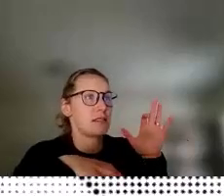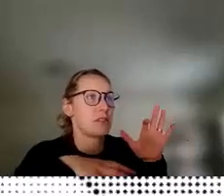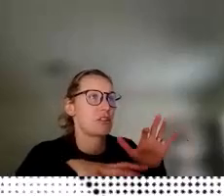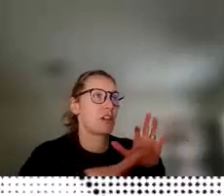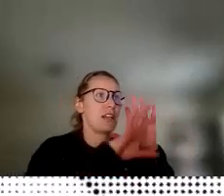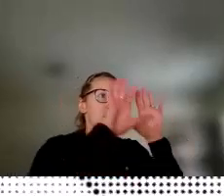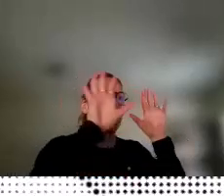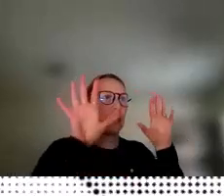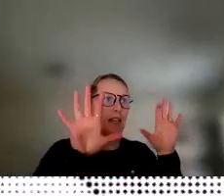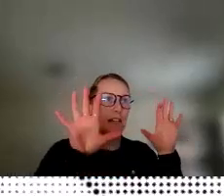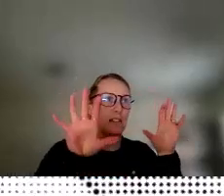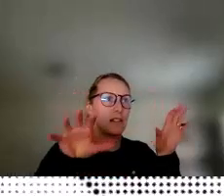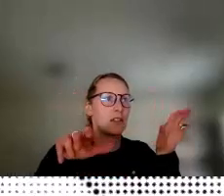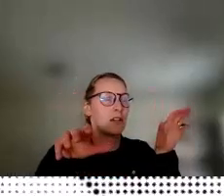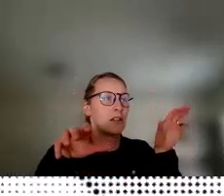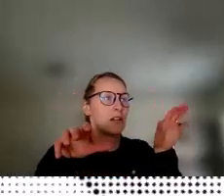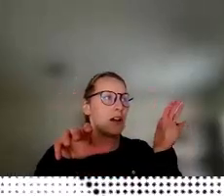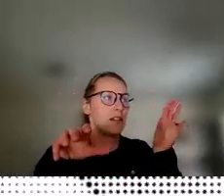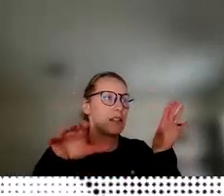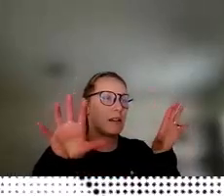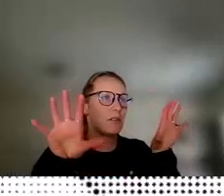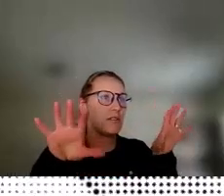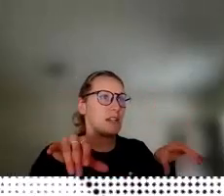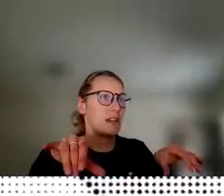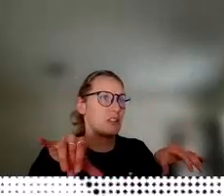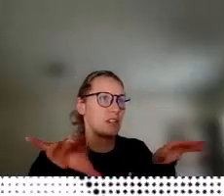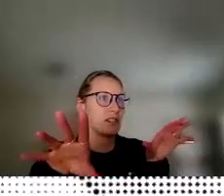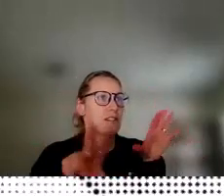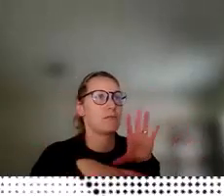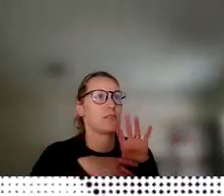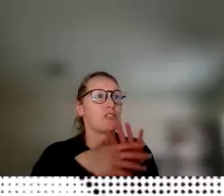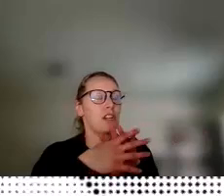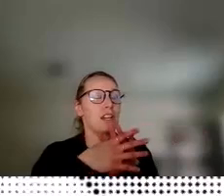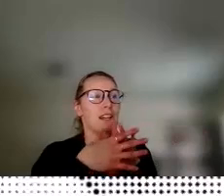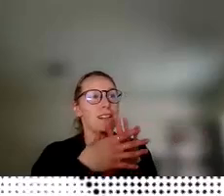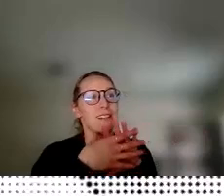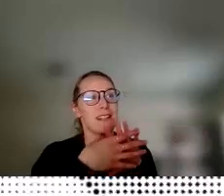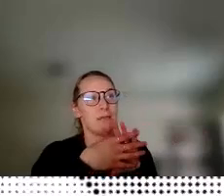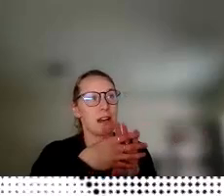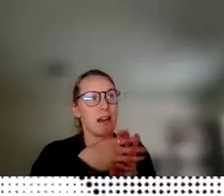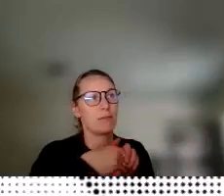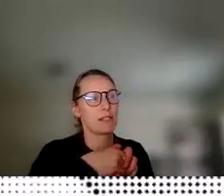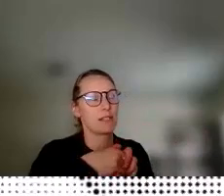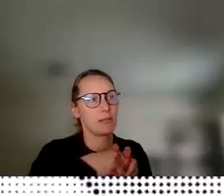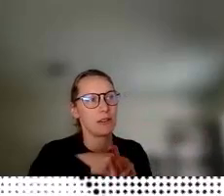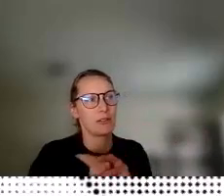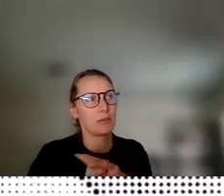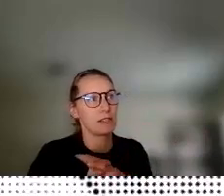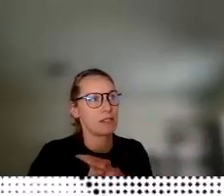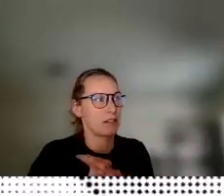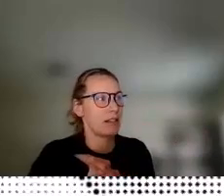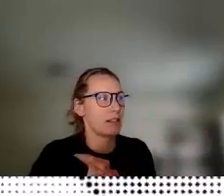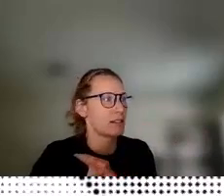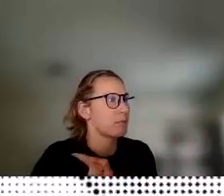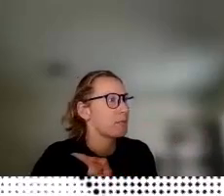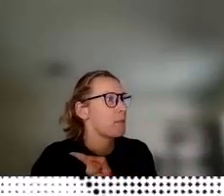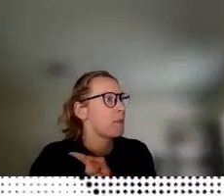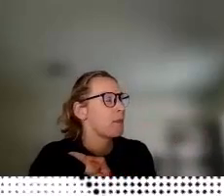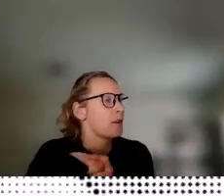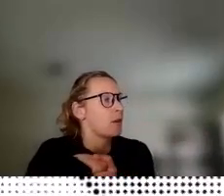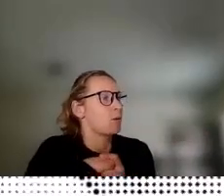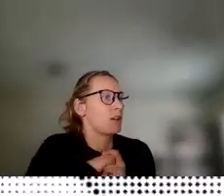CFC systems training and CwCHN systems training at the same time, since some of those pieces are